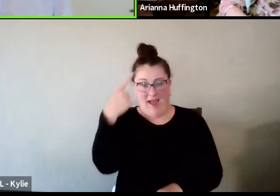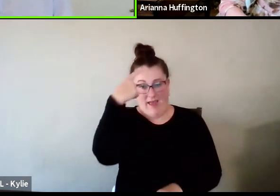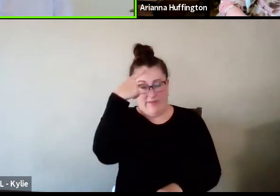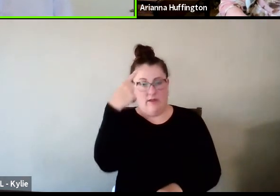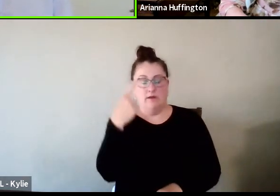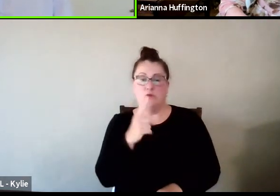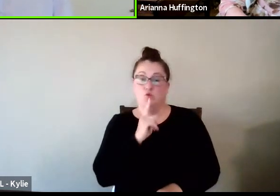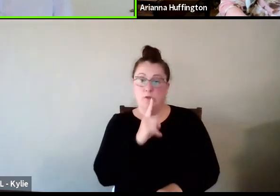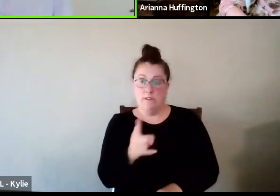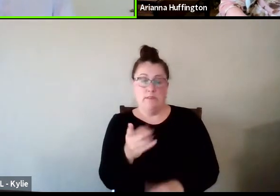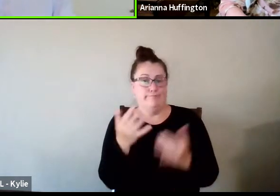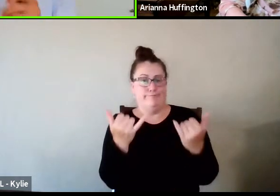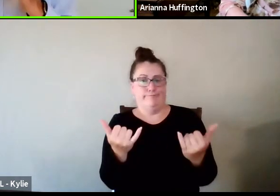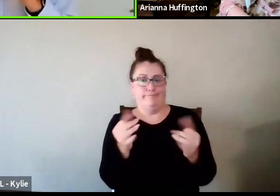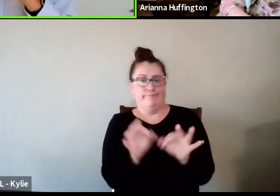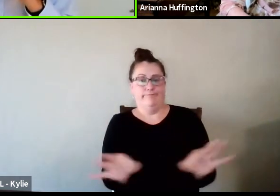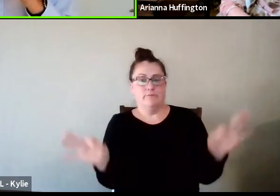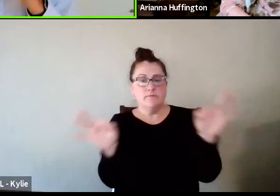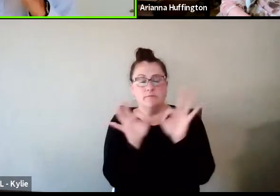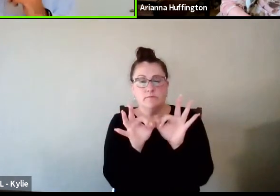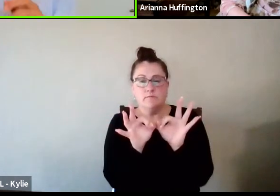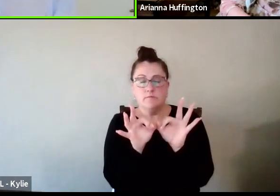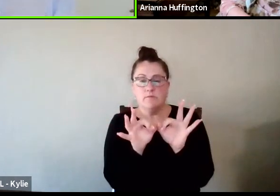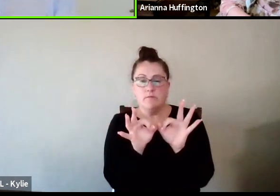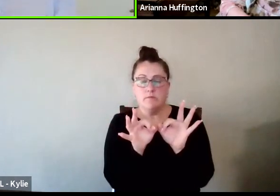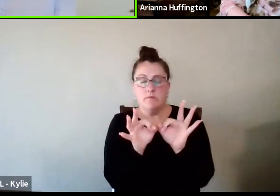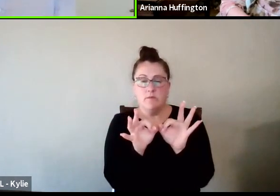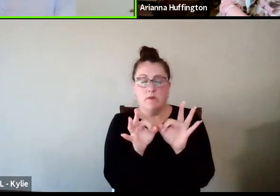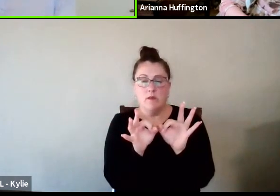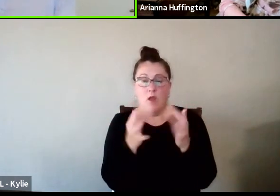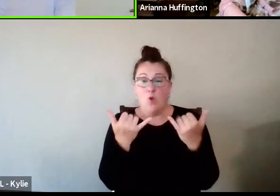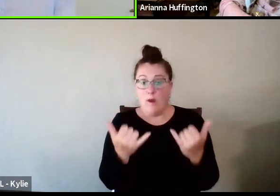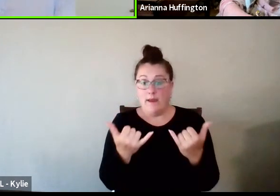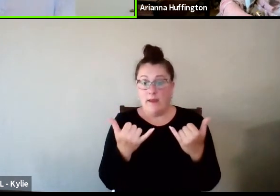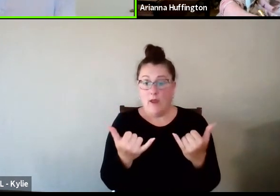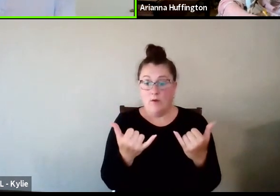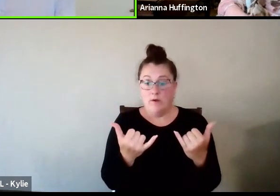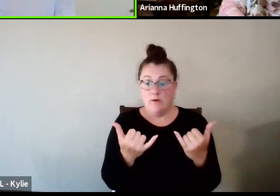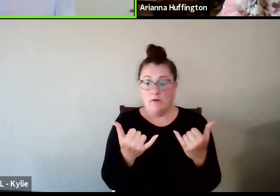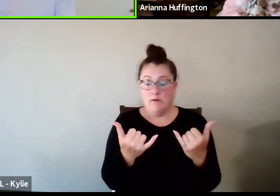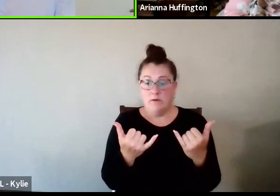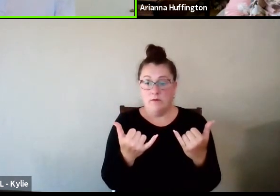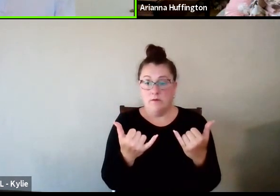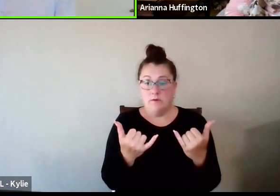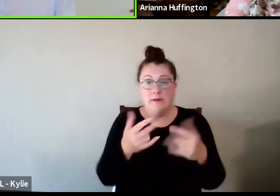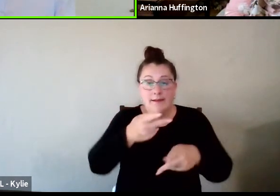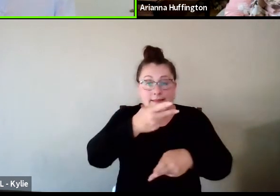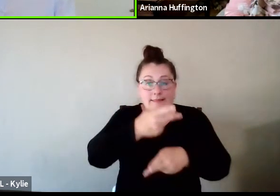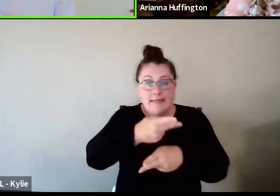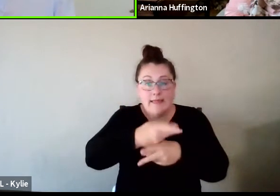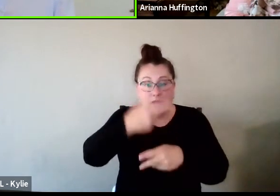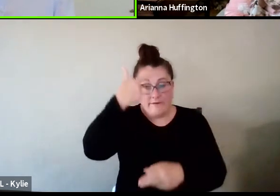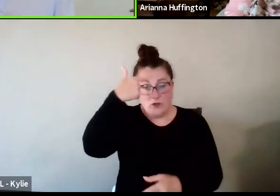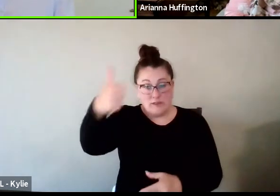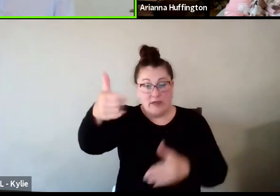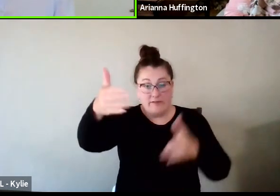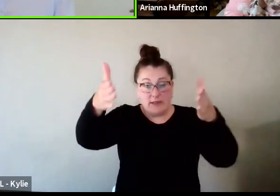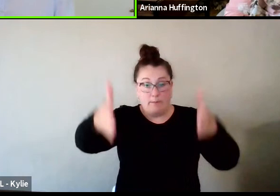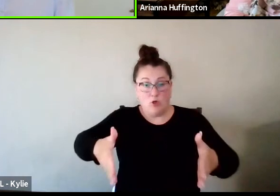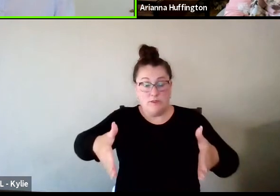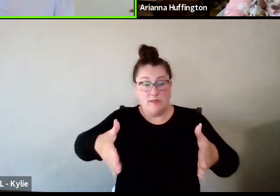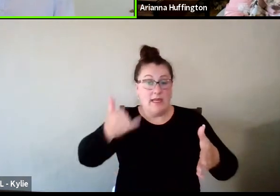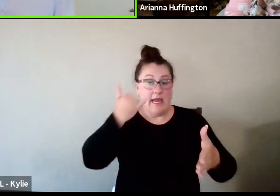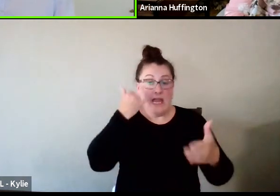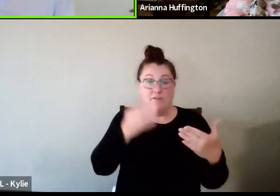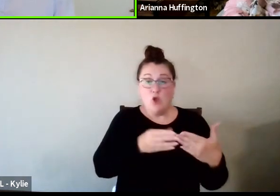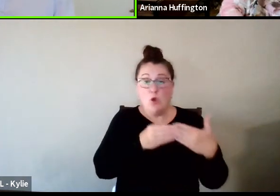very relevant, and which you practice, is, you know, taking care of yourself as a person. Because if you lead others,